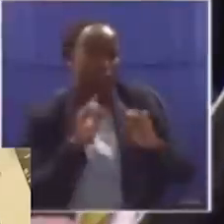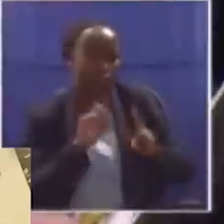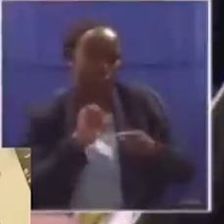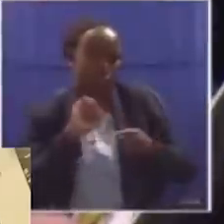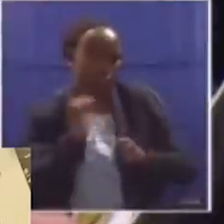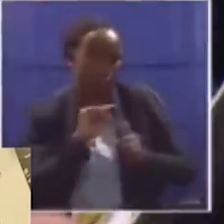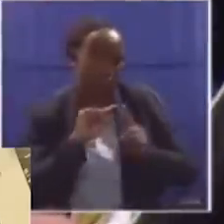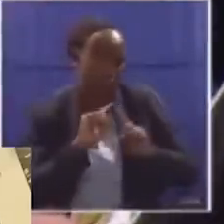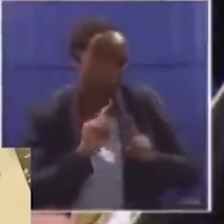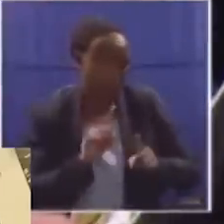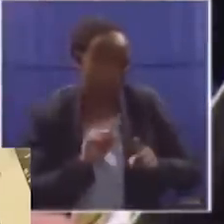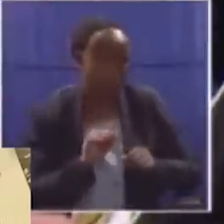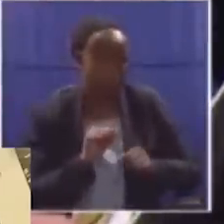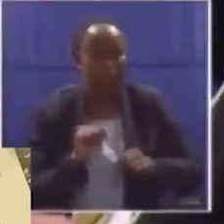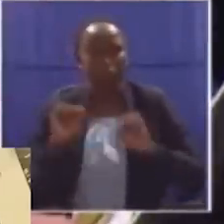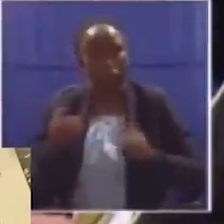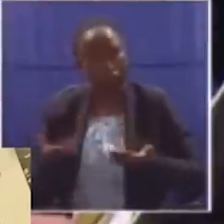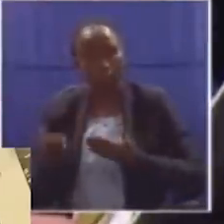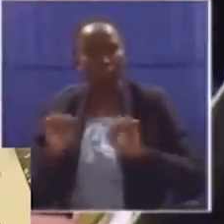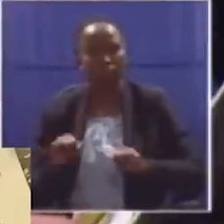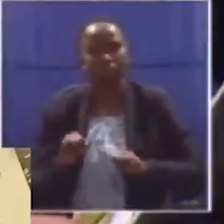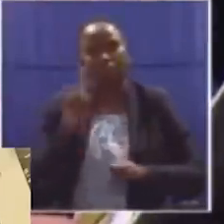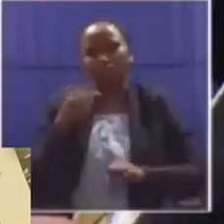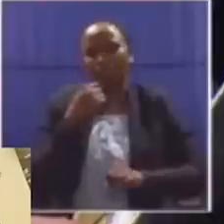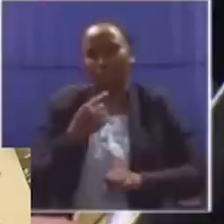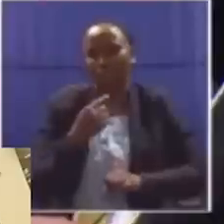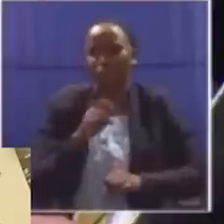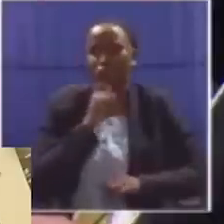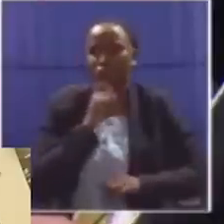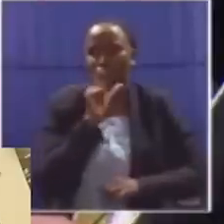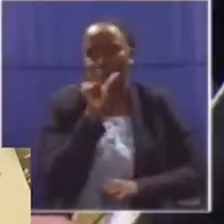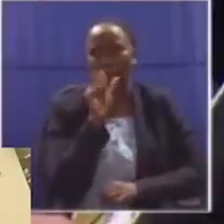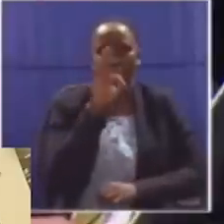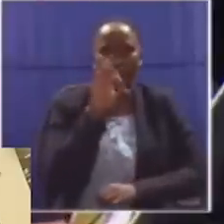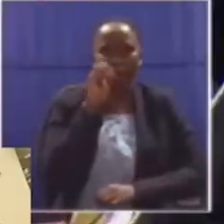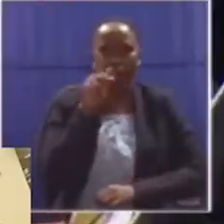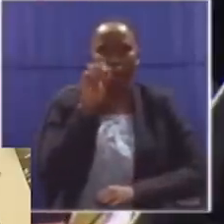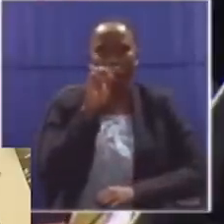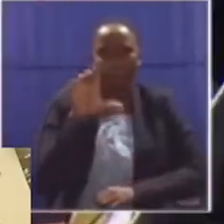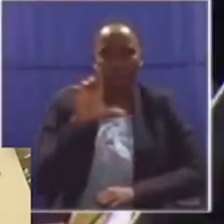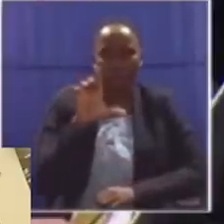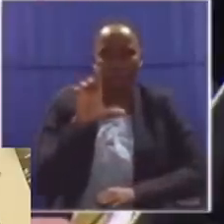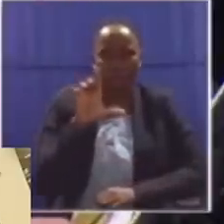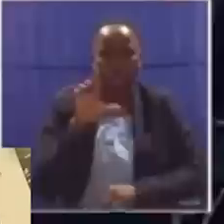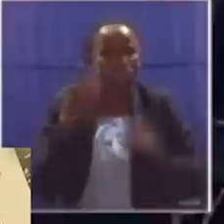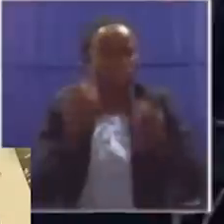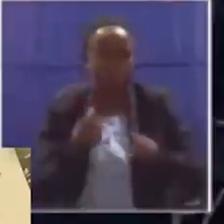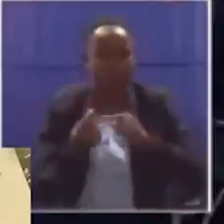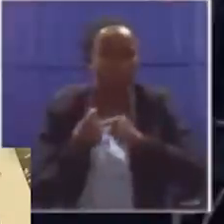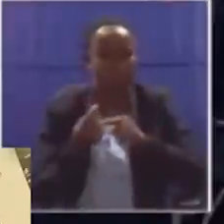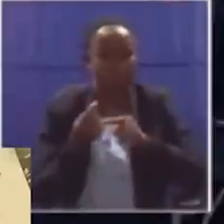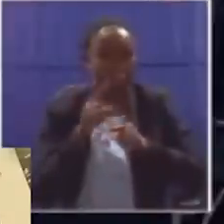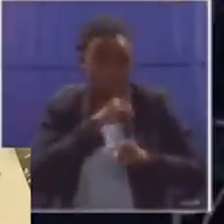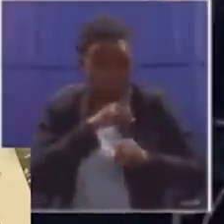much. Chairperson, could you rule whether the use of the word focal is parliamentary in this house? Thank you. Thank you very much.